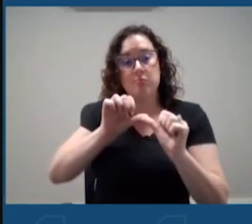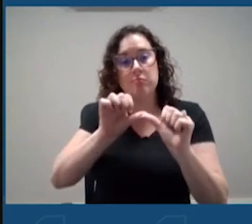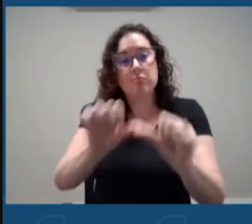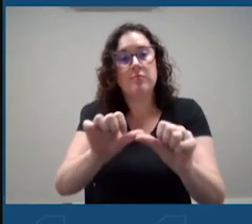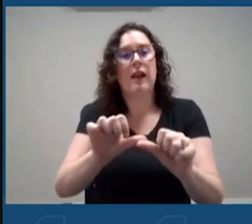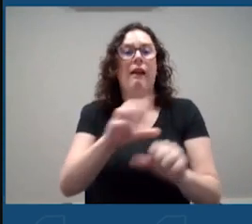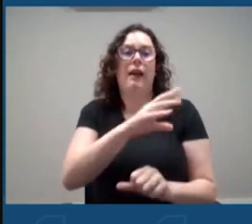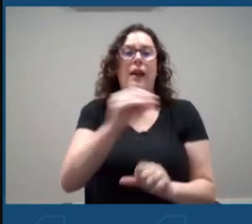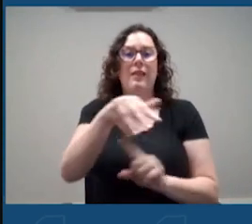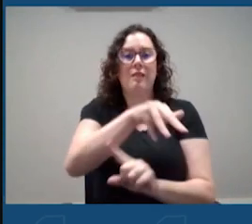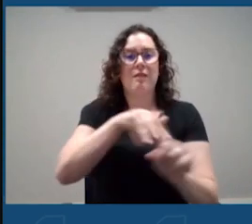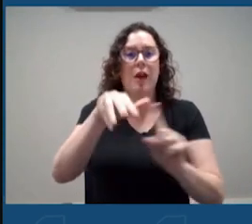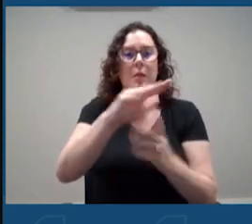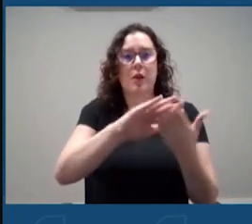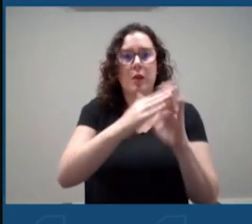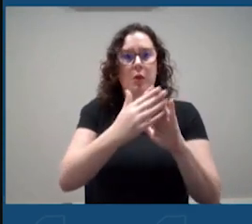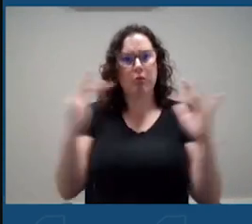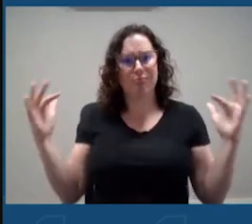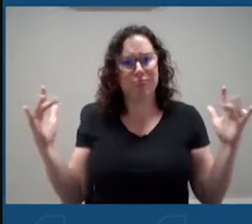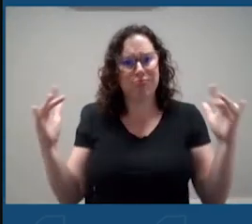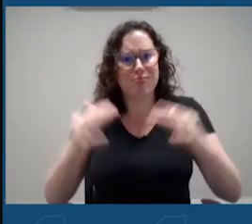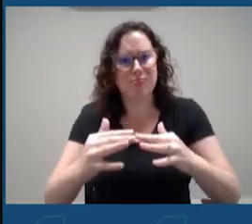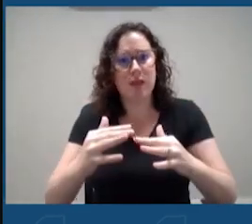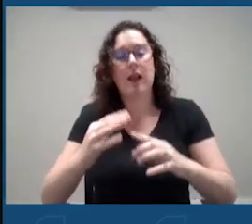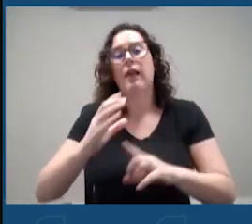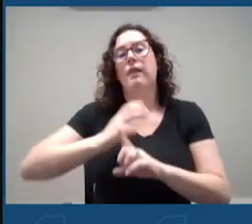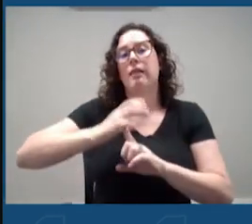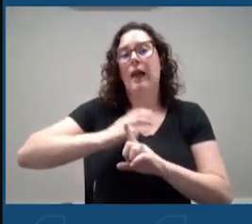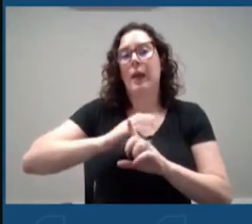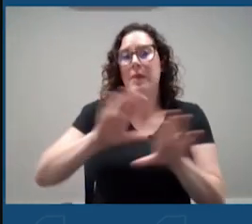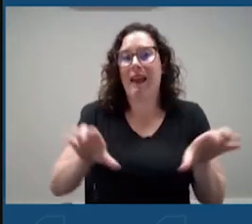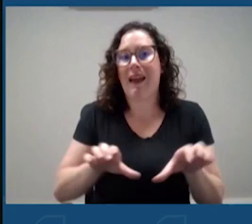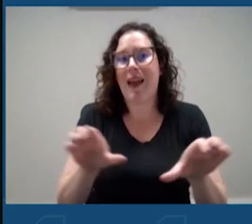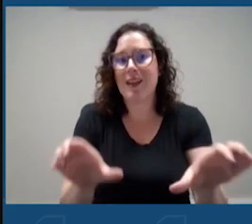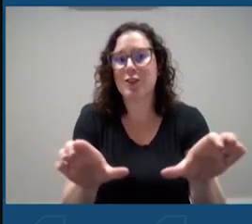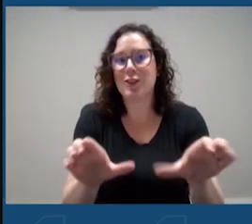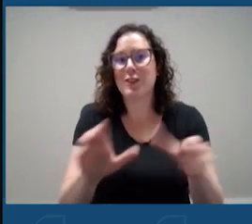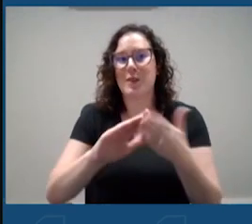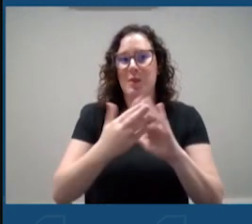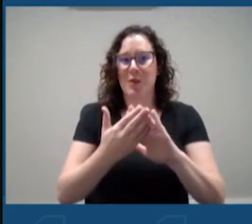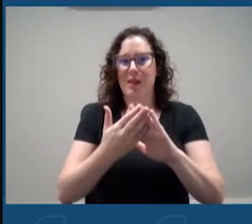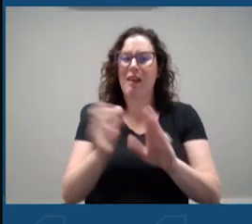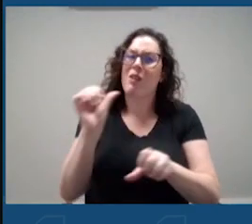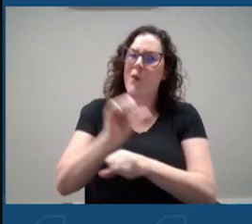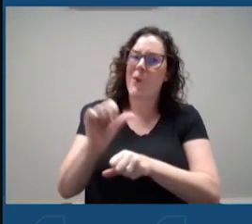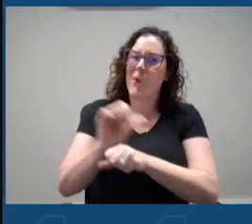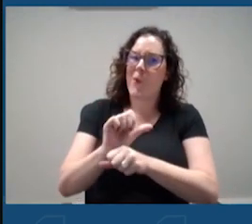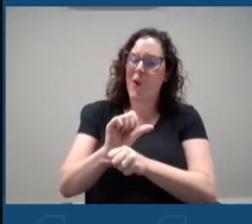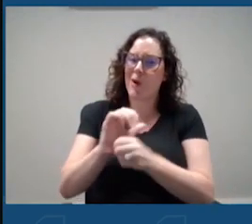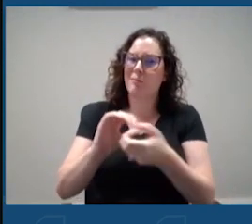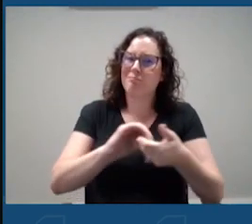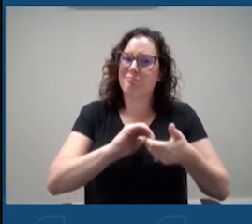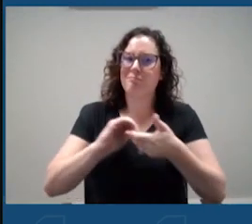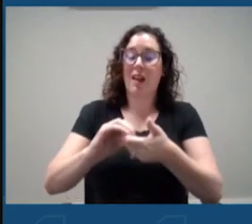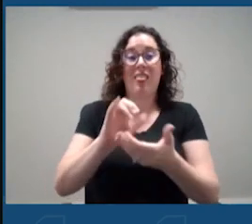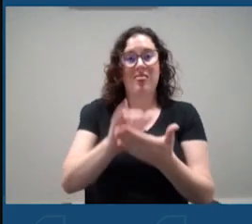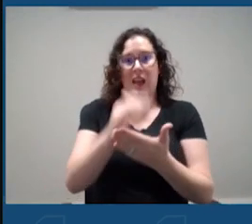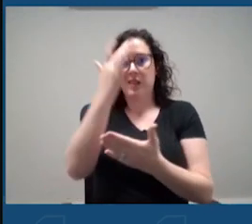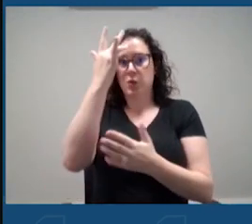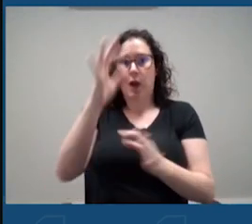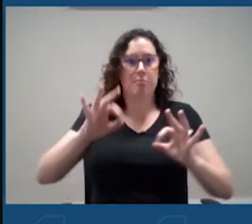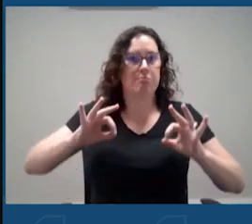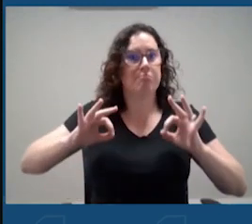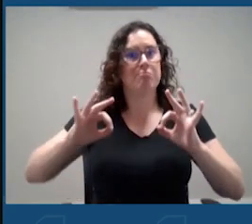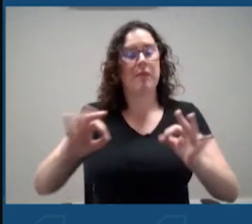environmental community, the climate action community, and labor together. That's when we hit the sweet spot. That's when we say we can